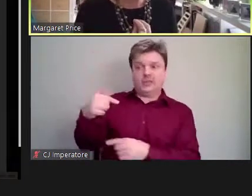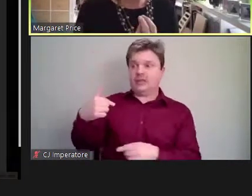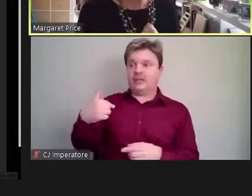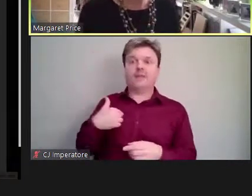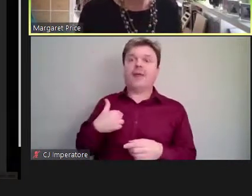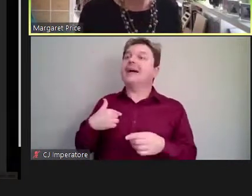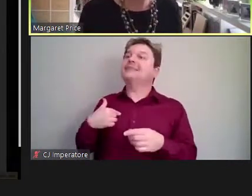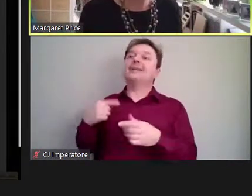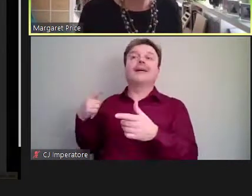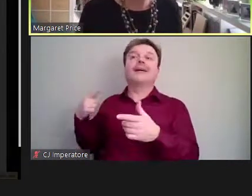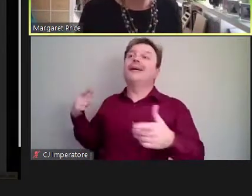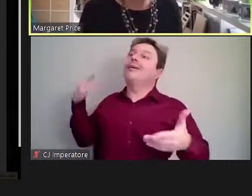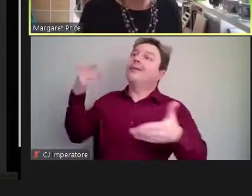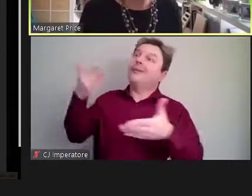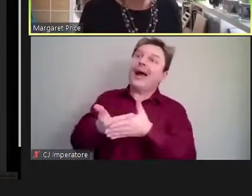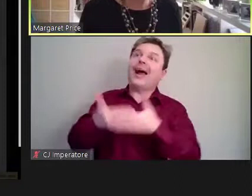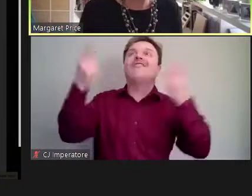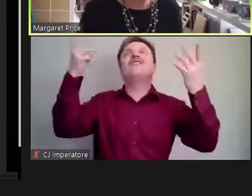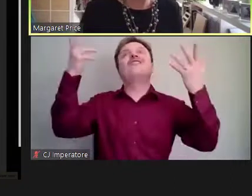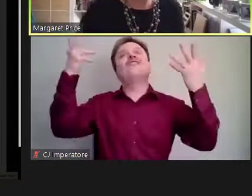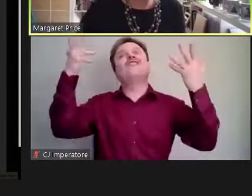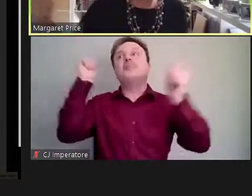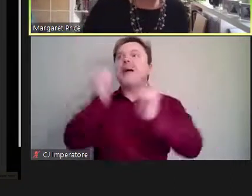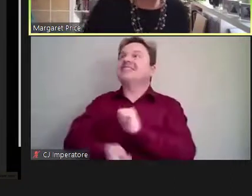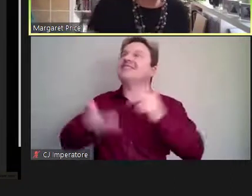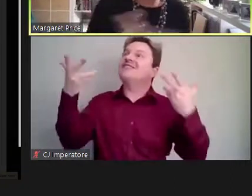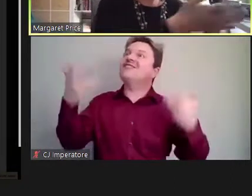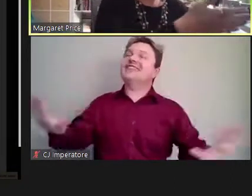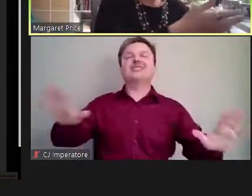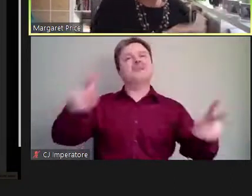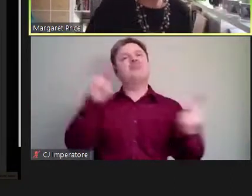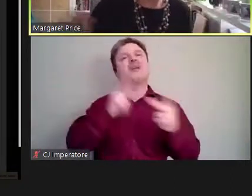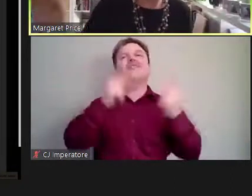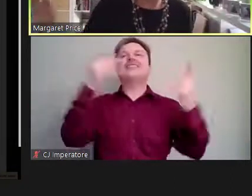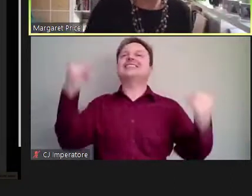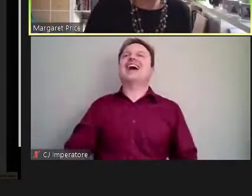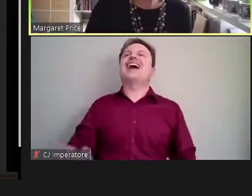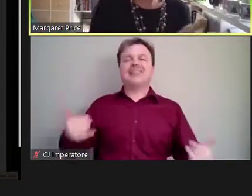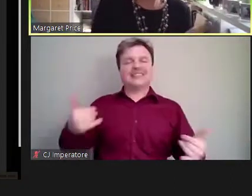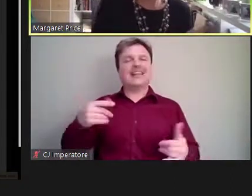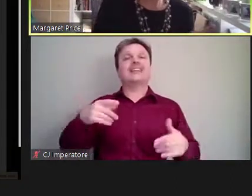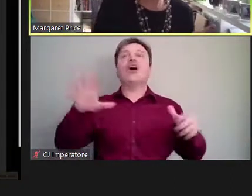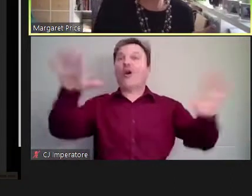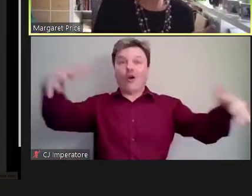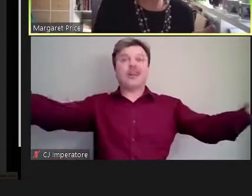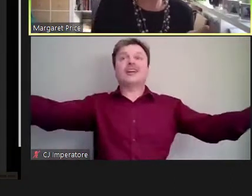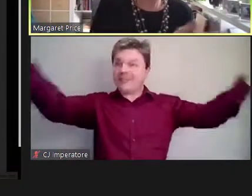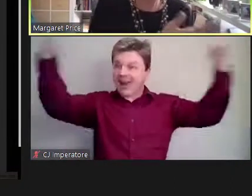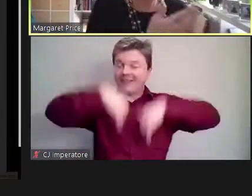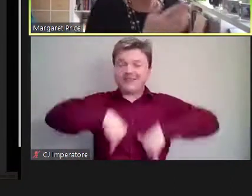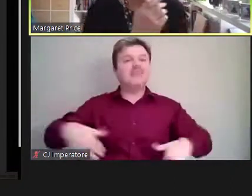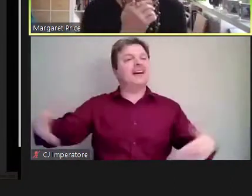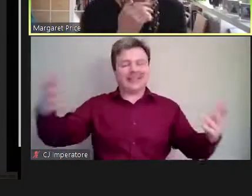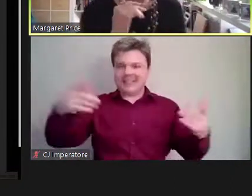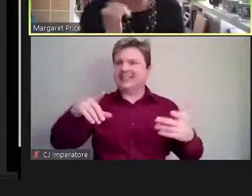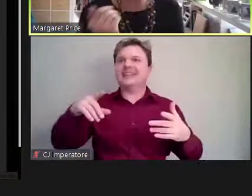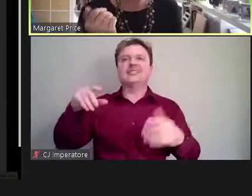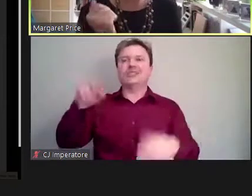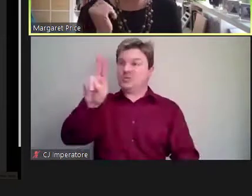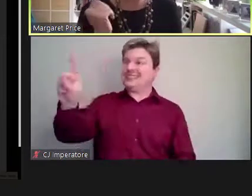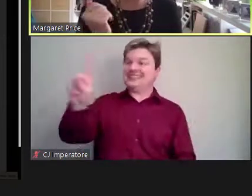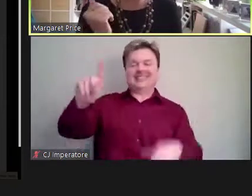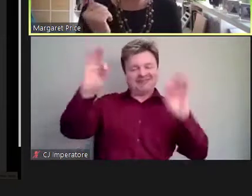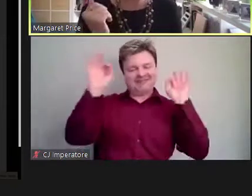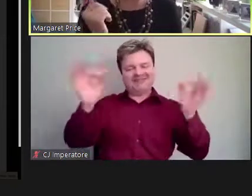a master design that we get perfect and then say, okay, come in everybody, we got the design universal. It